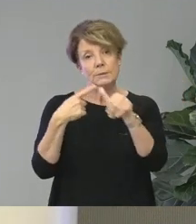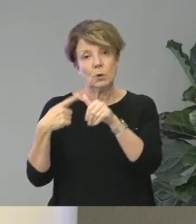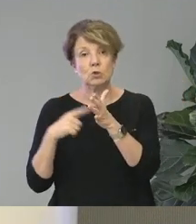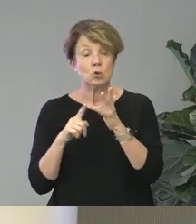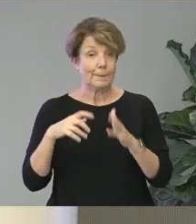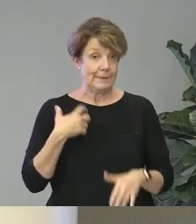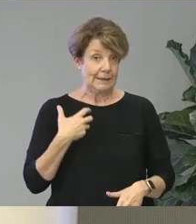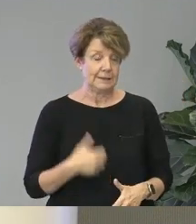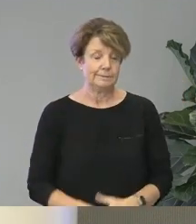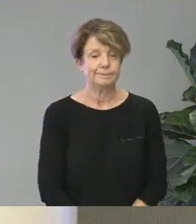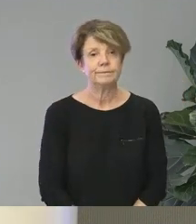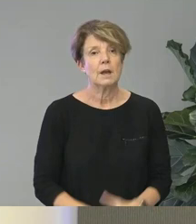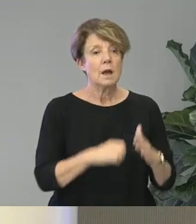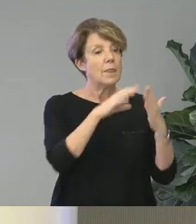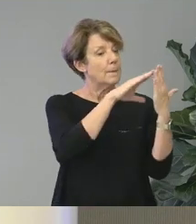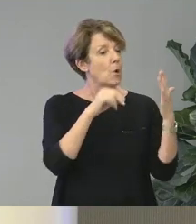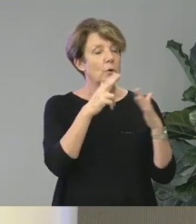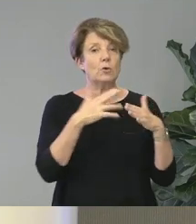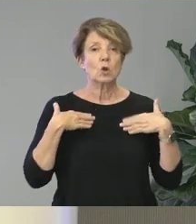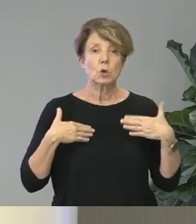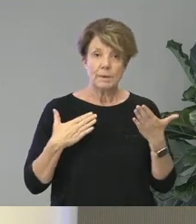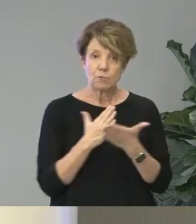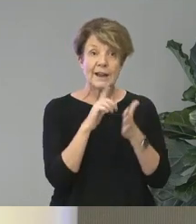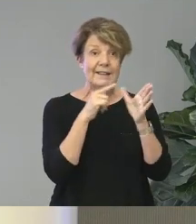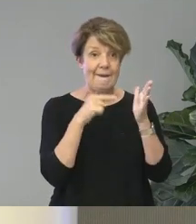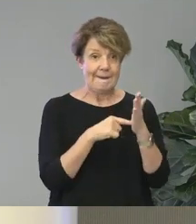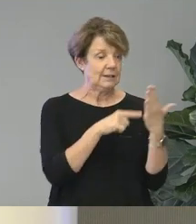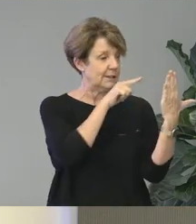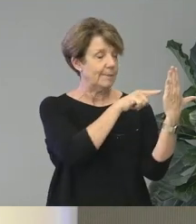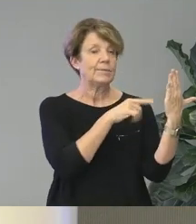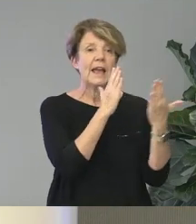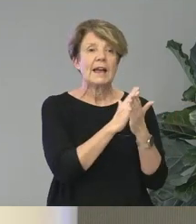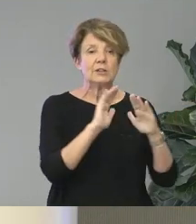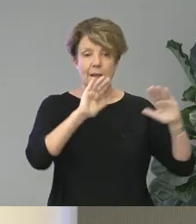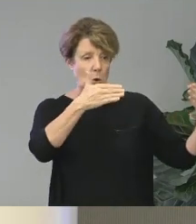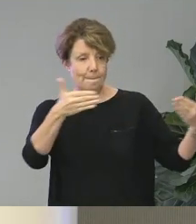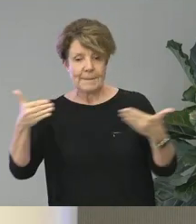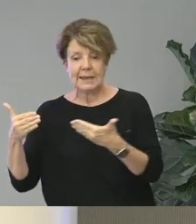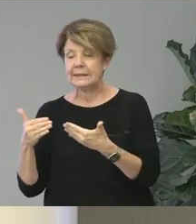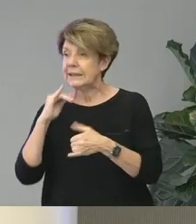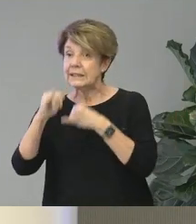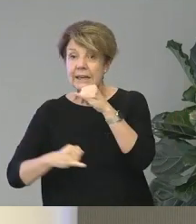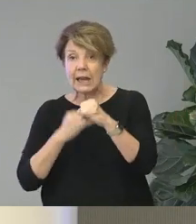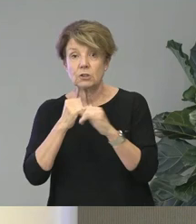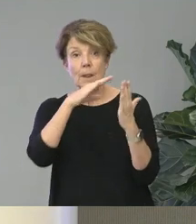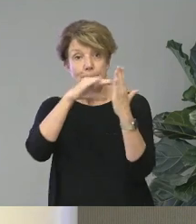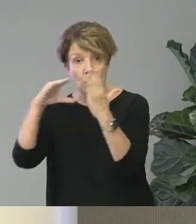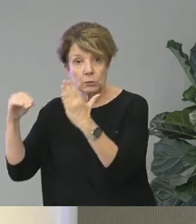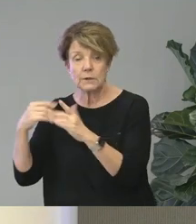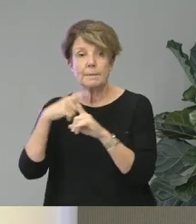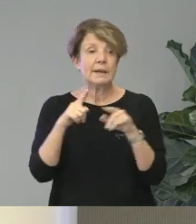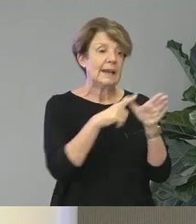The model for a Human Rights Act that we are putting forward draws on comparative international models and the